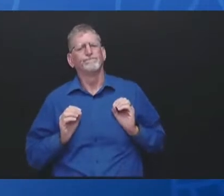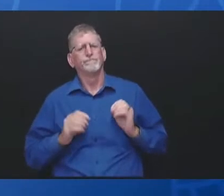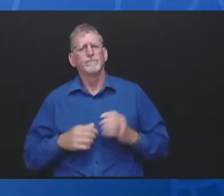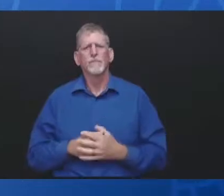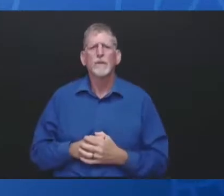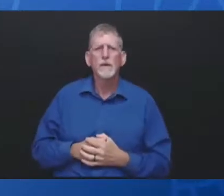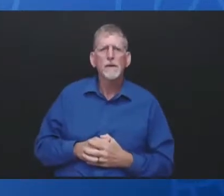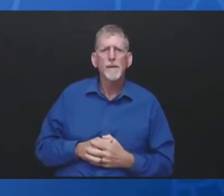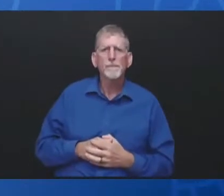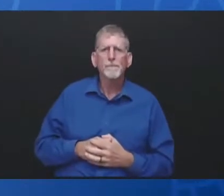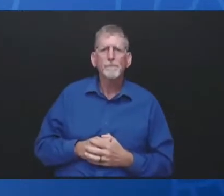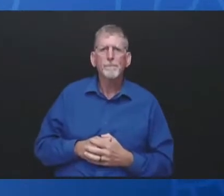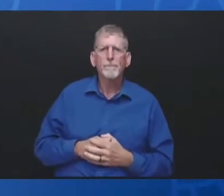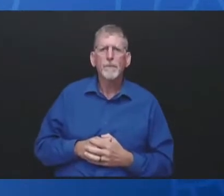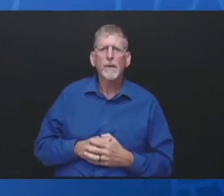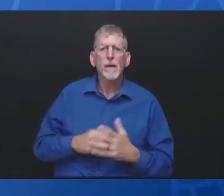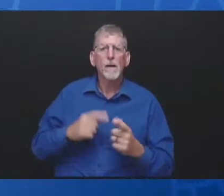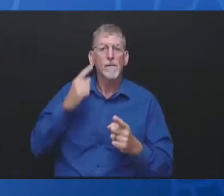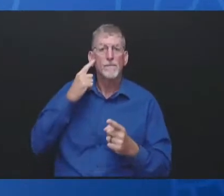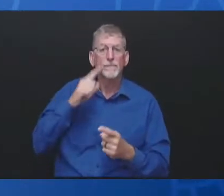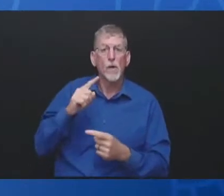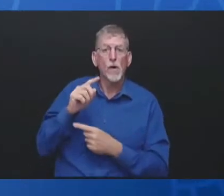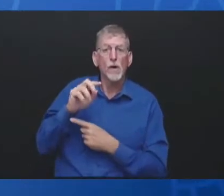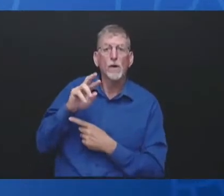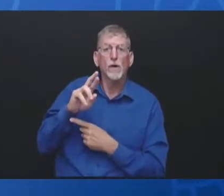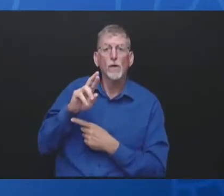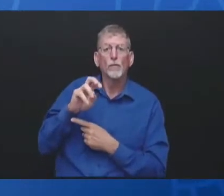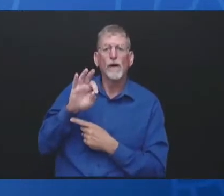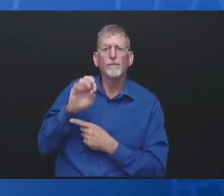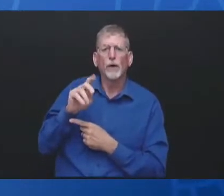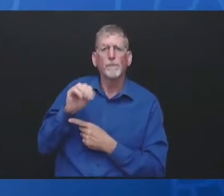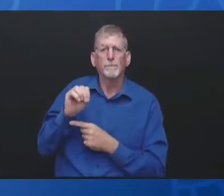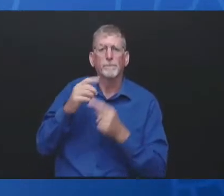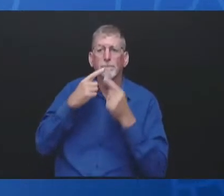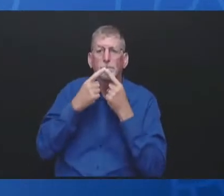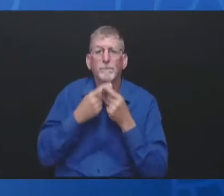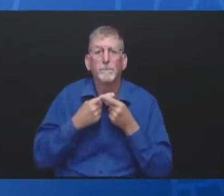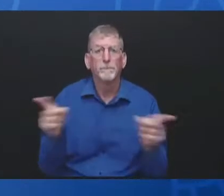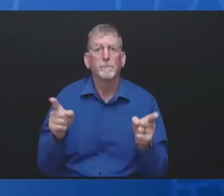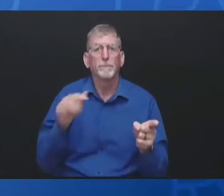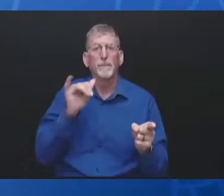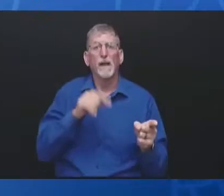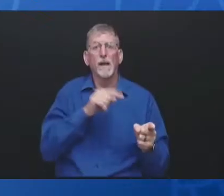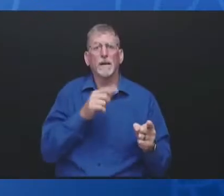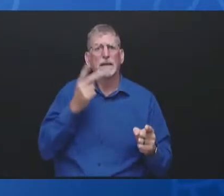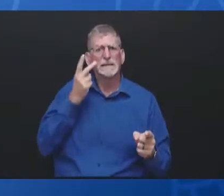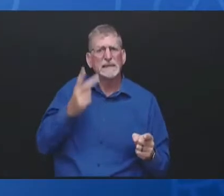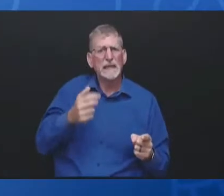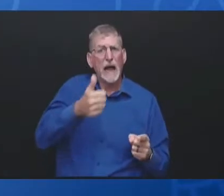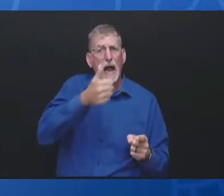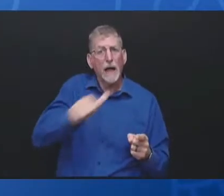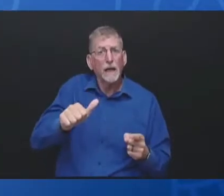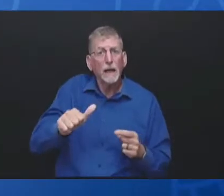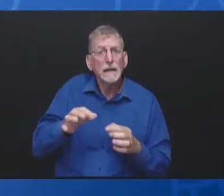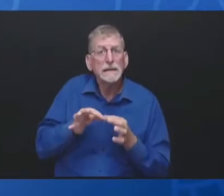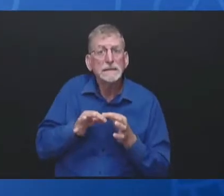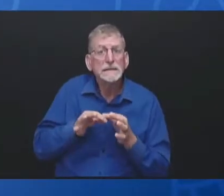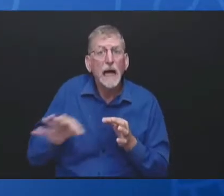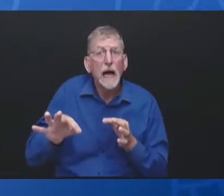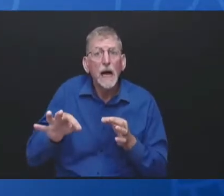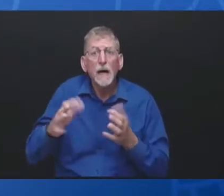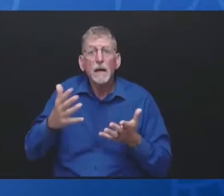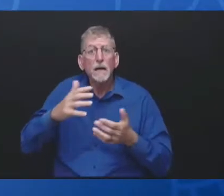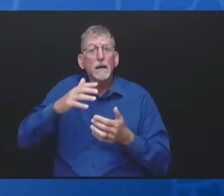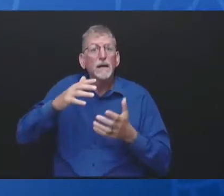there a timeline ever set for when Russia needed to hand that over? Do you see this as a delayed tactic, stalling direct talks? Well, I can't speak